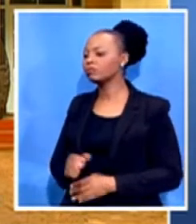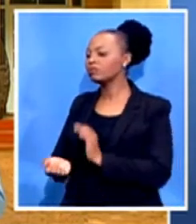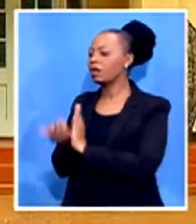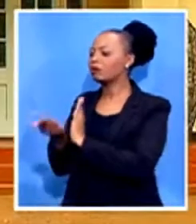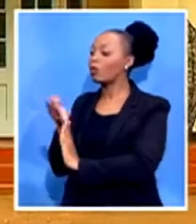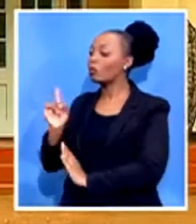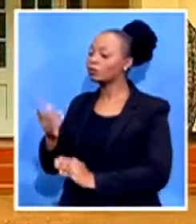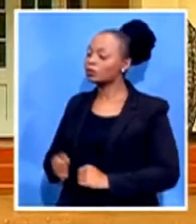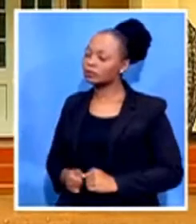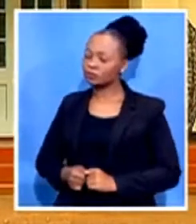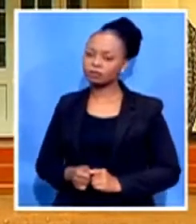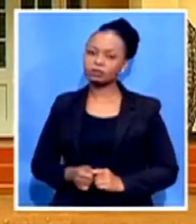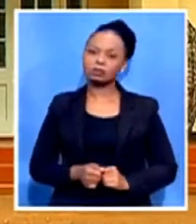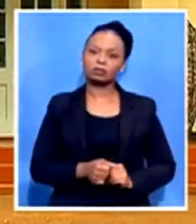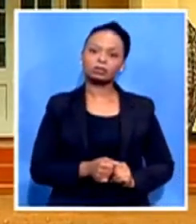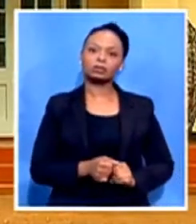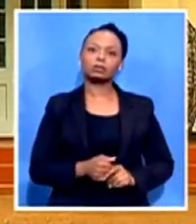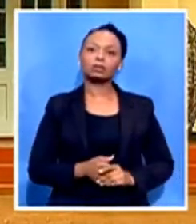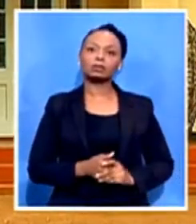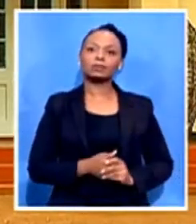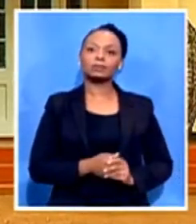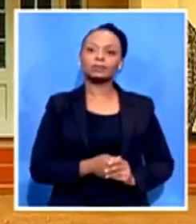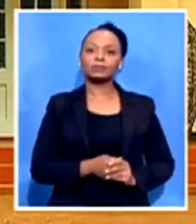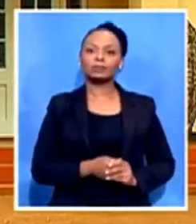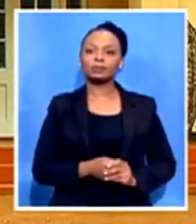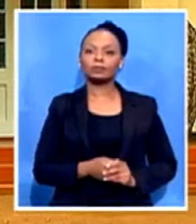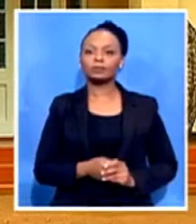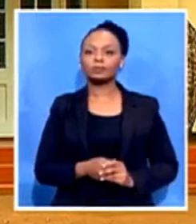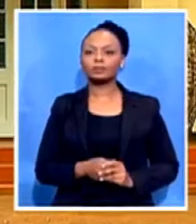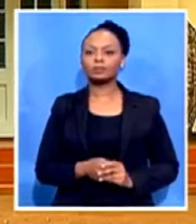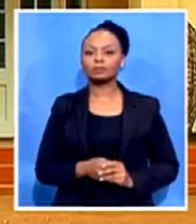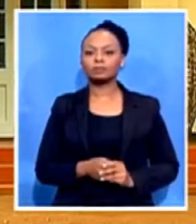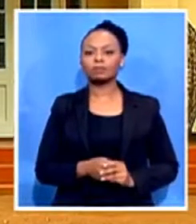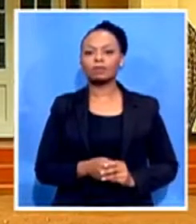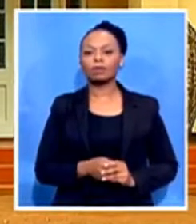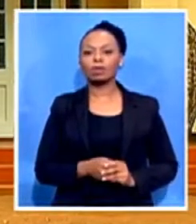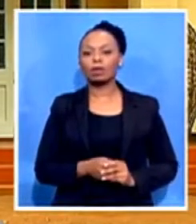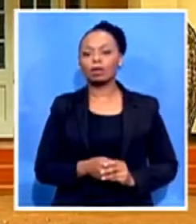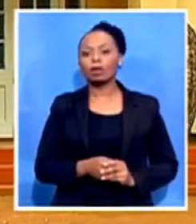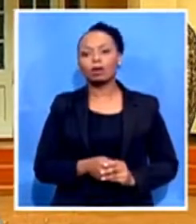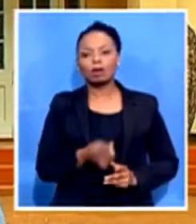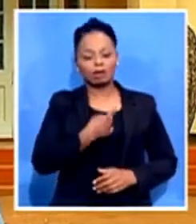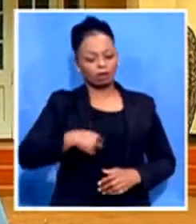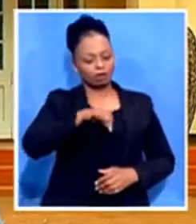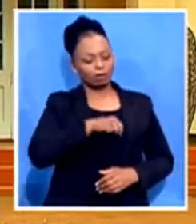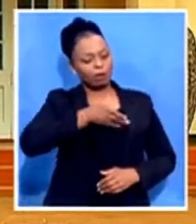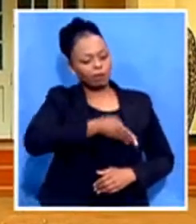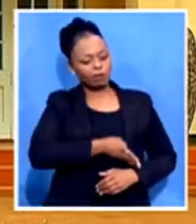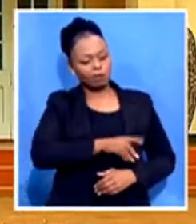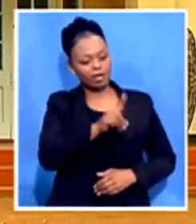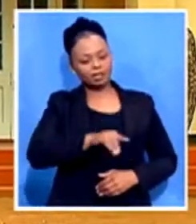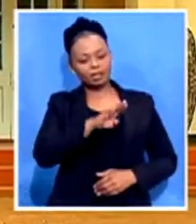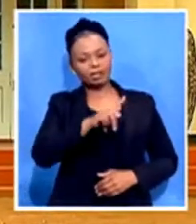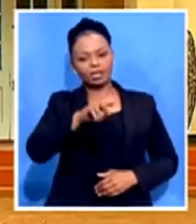Yeah, thank you so much, Desri. We are in Zebediela here. This is the 92-year-old iconic Zebediela